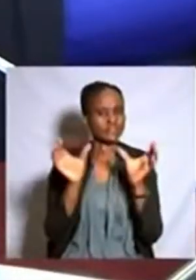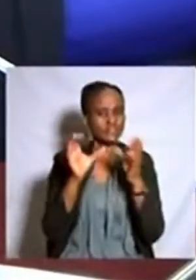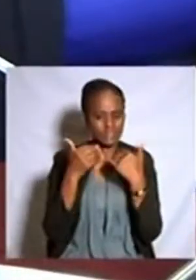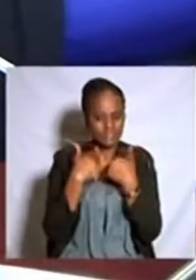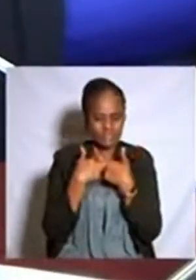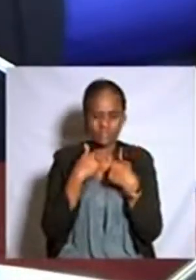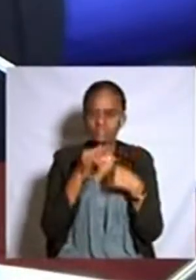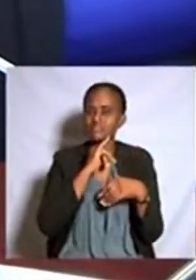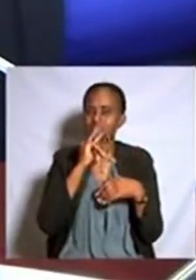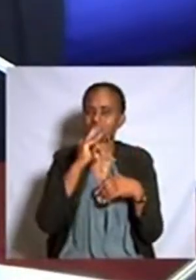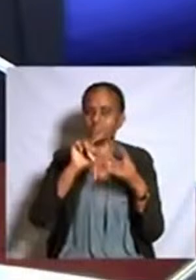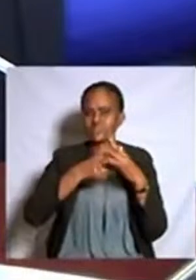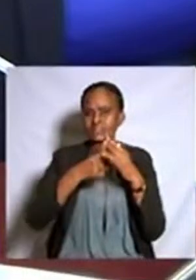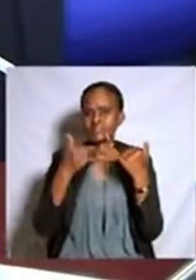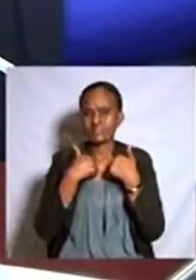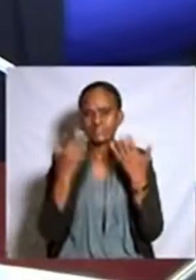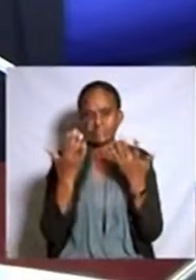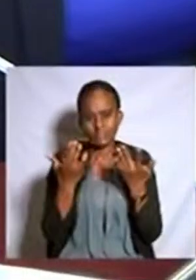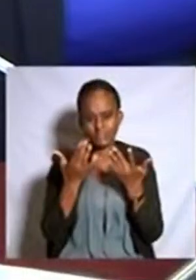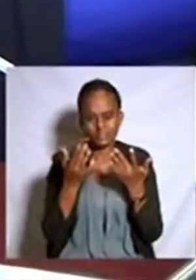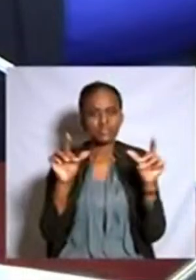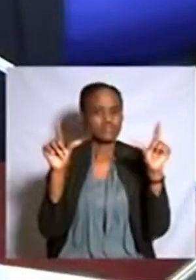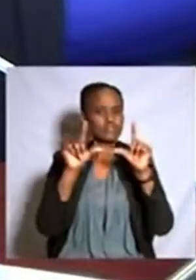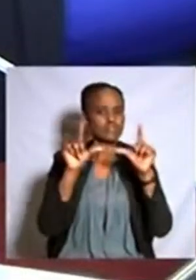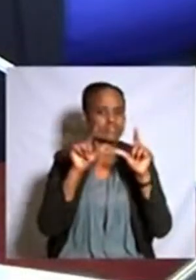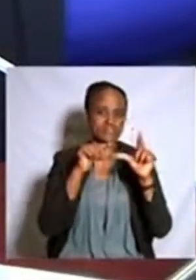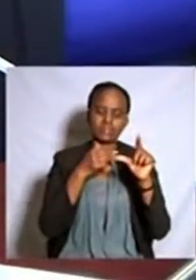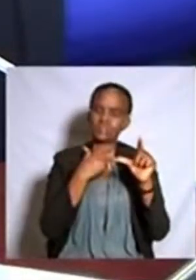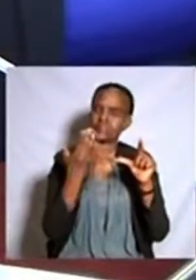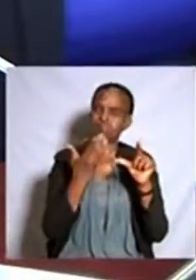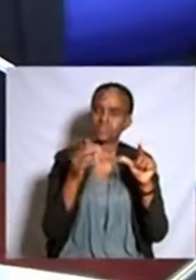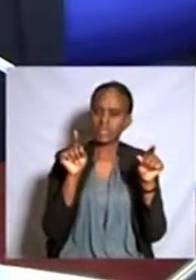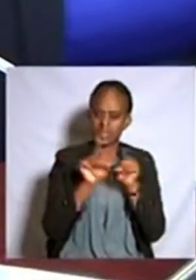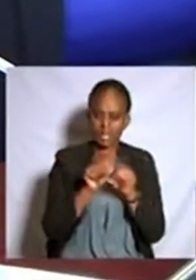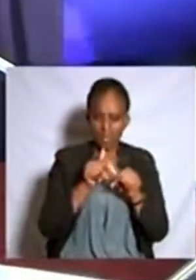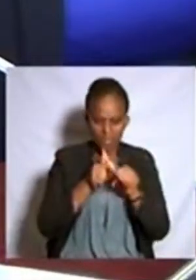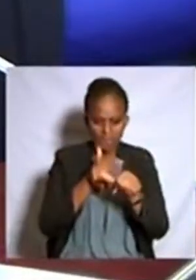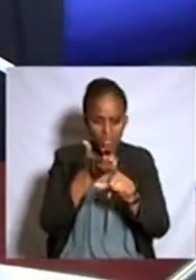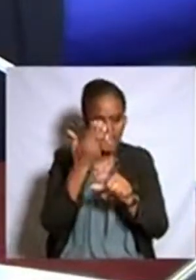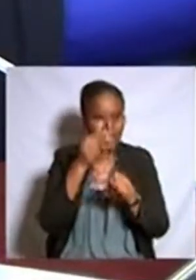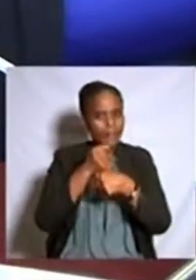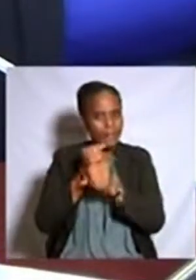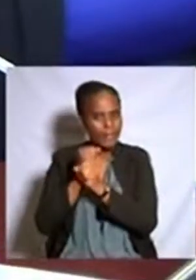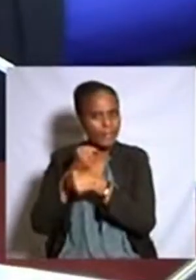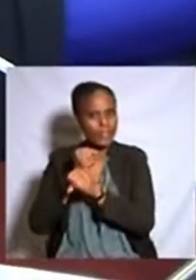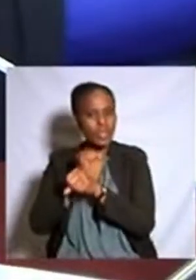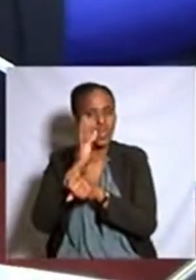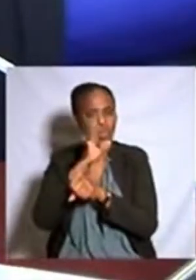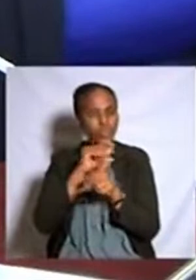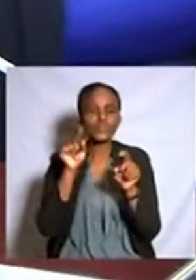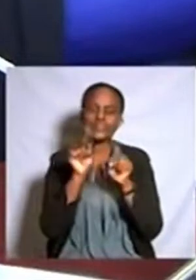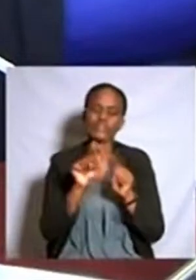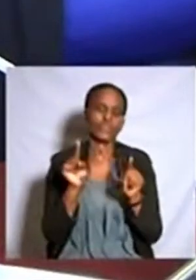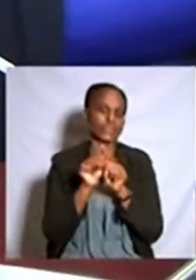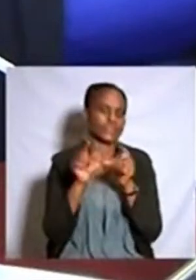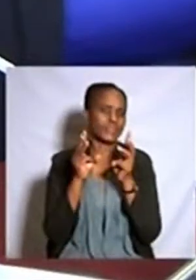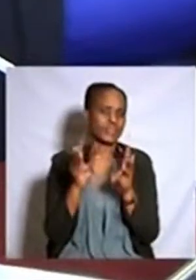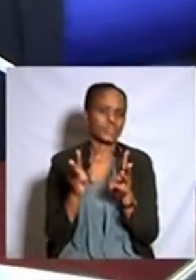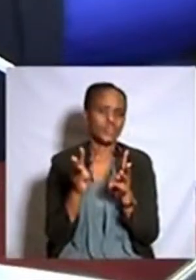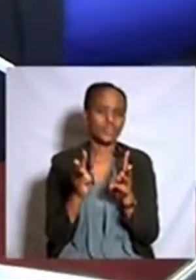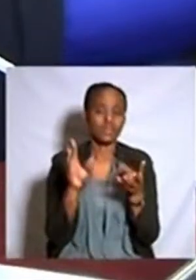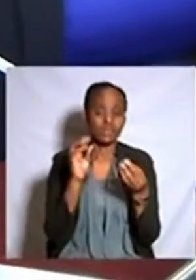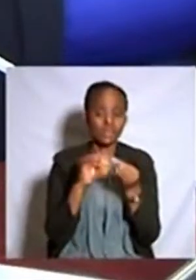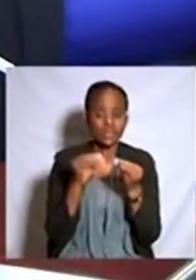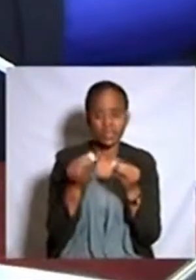not yet commenced issuance of the occupant's licenses. Constant follow-up are being made over the same. Item